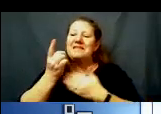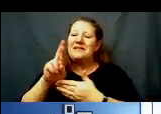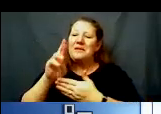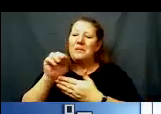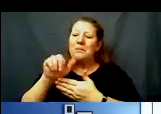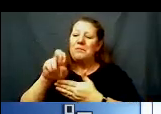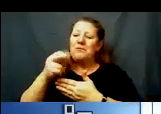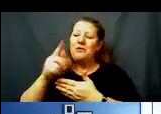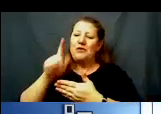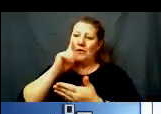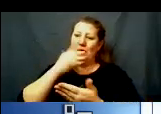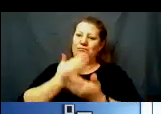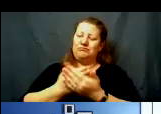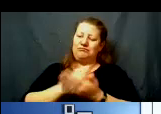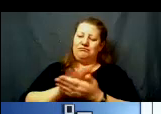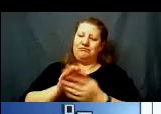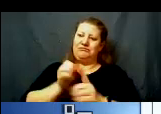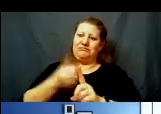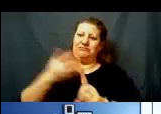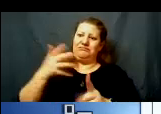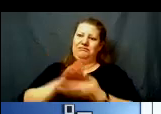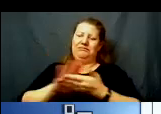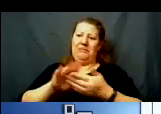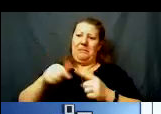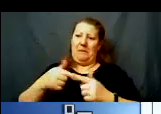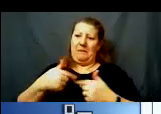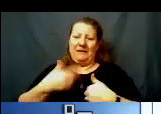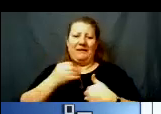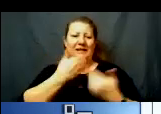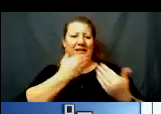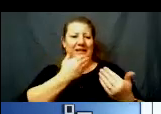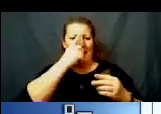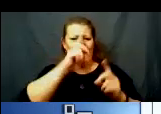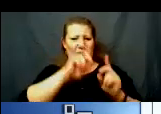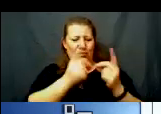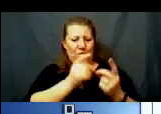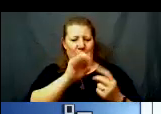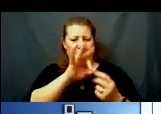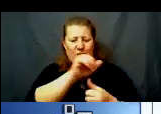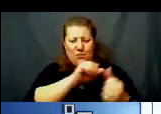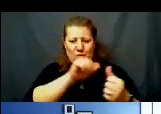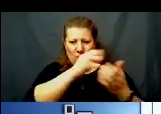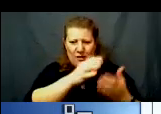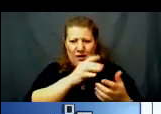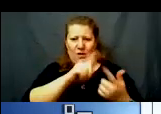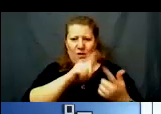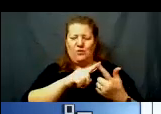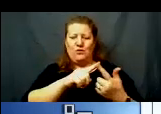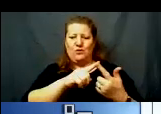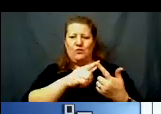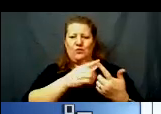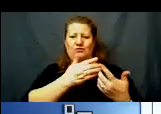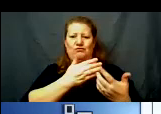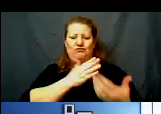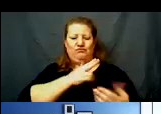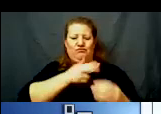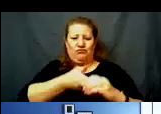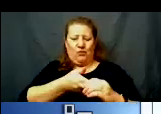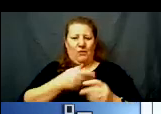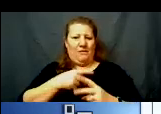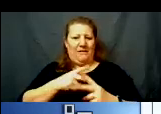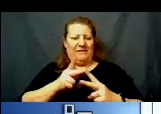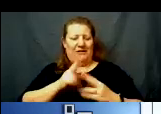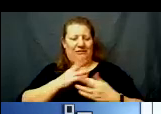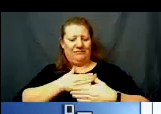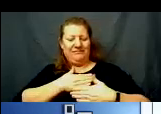generous introduction. And thank you to the Department of Sociology for inviting me here to be a part of this series. I'm honored